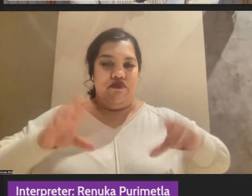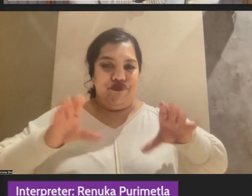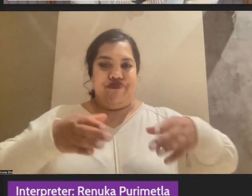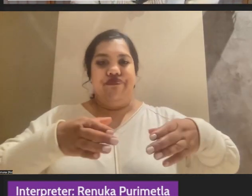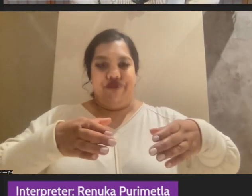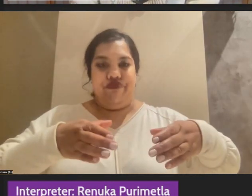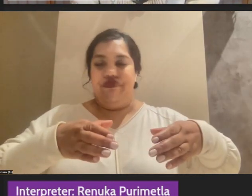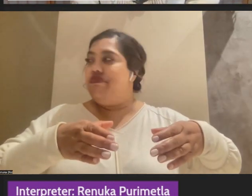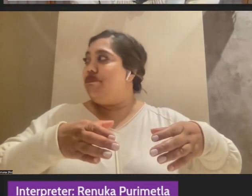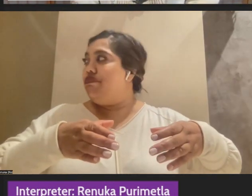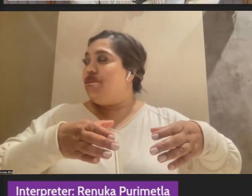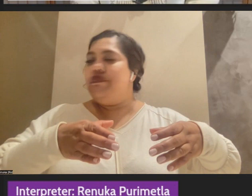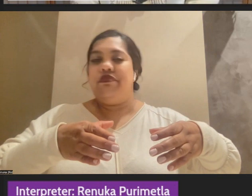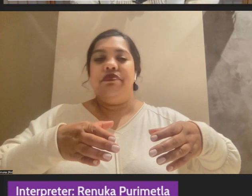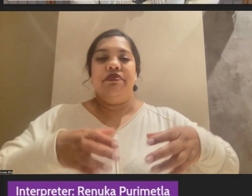Okay?